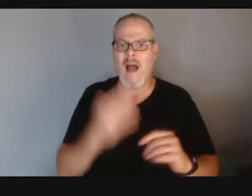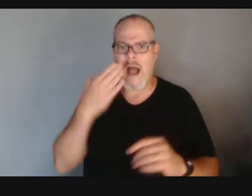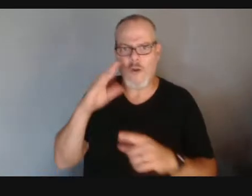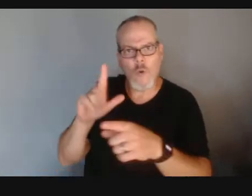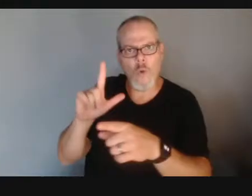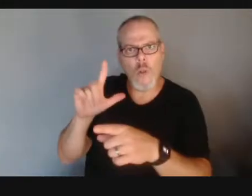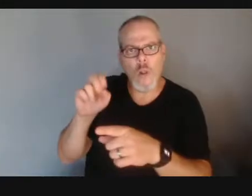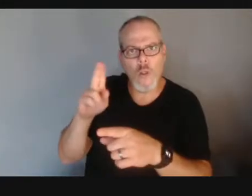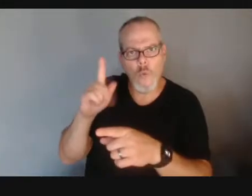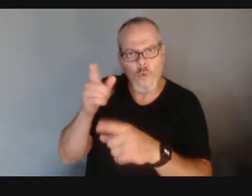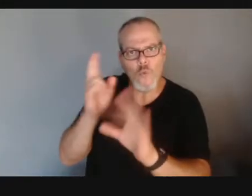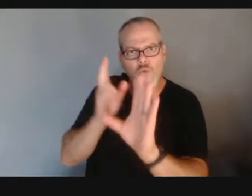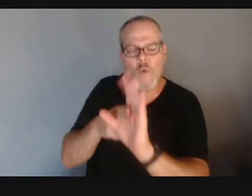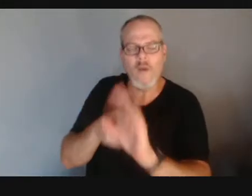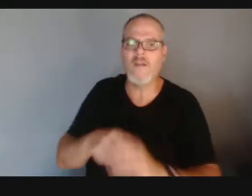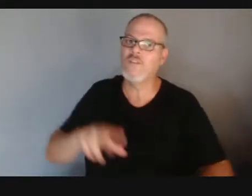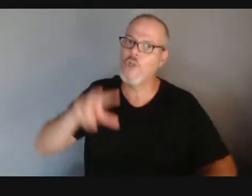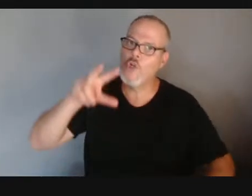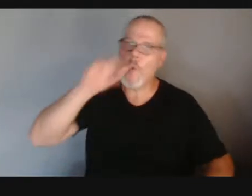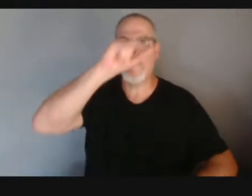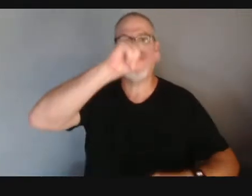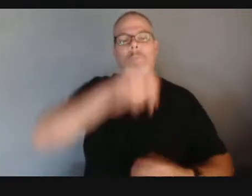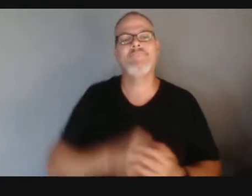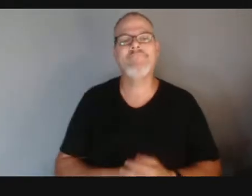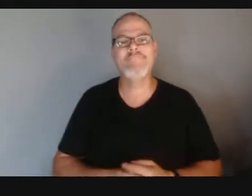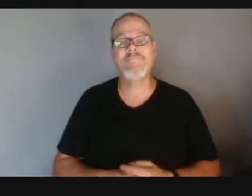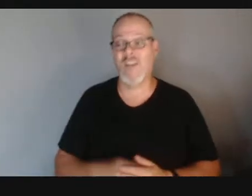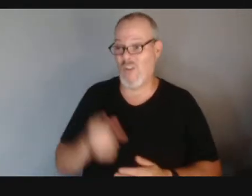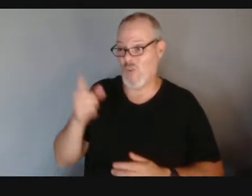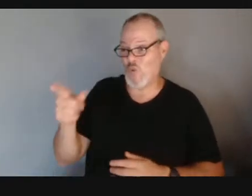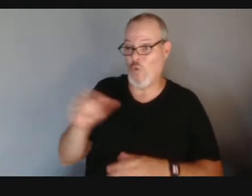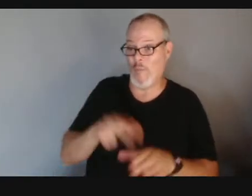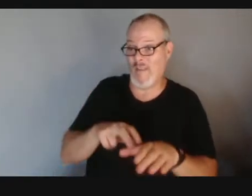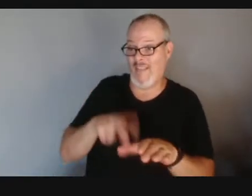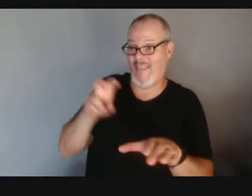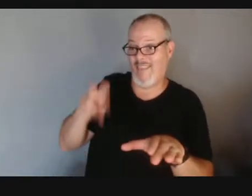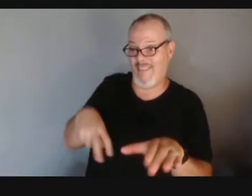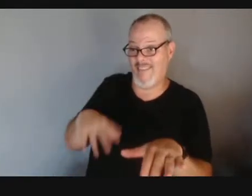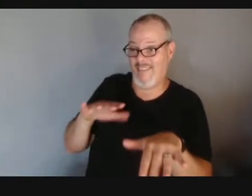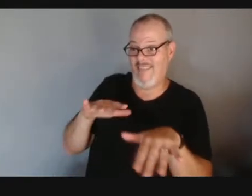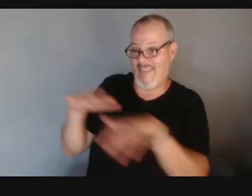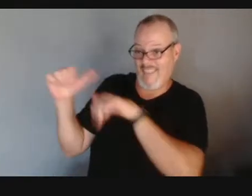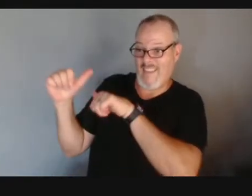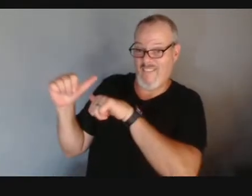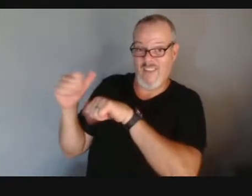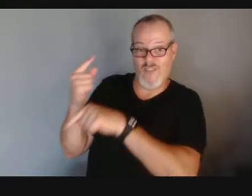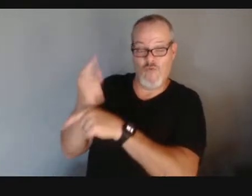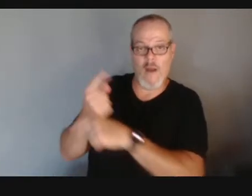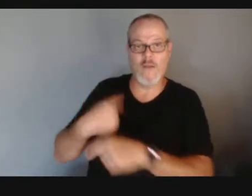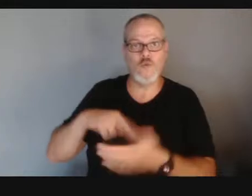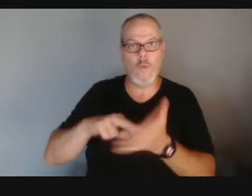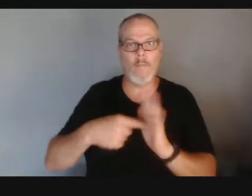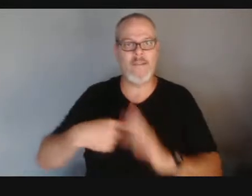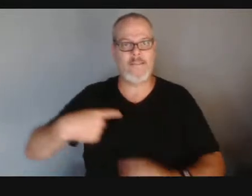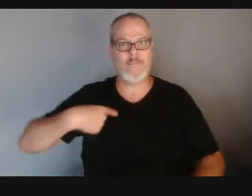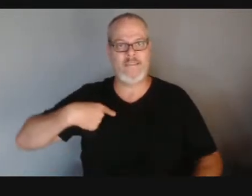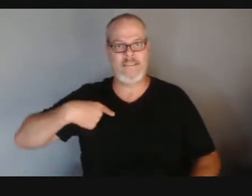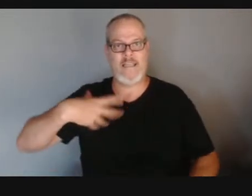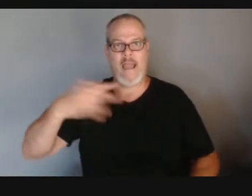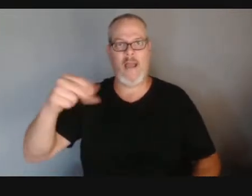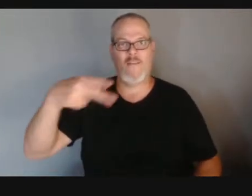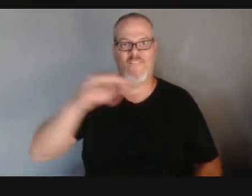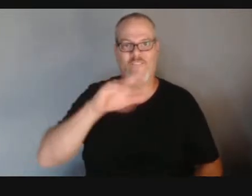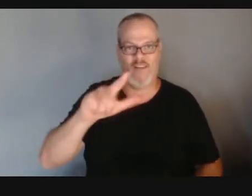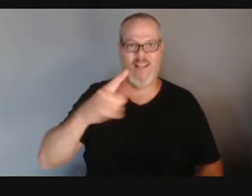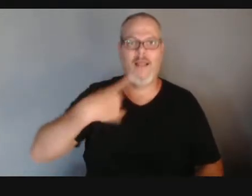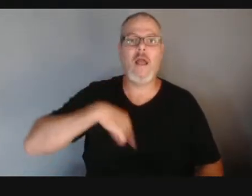will you? Nope. You will be stepping away for a little while, so it'll be Phil and I, and we will